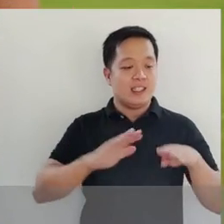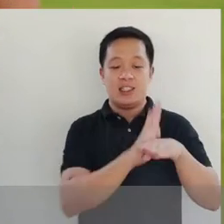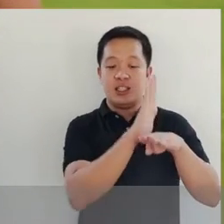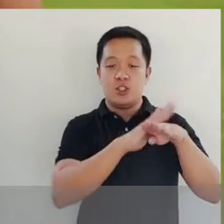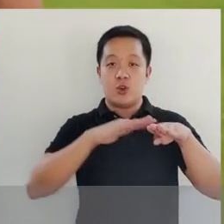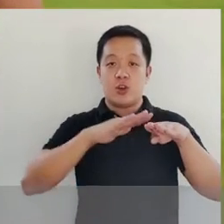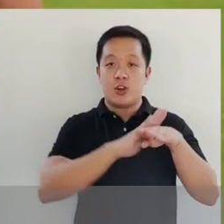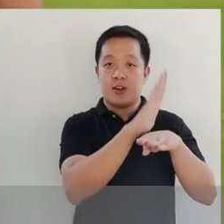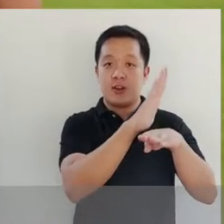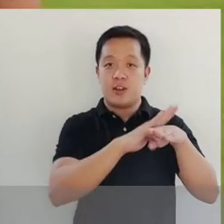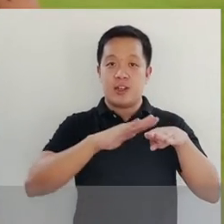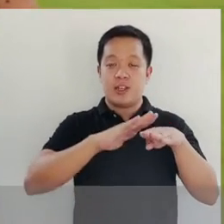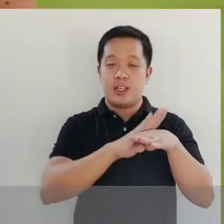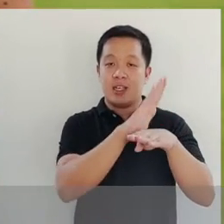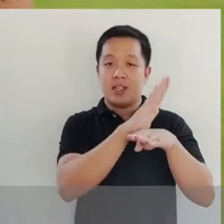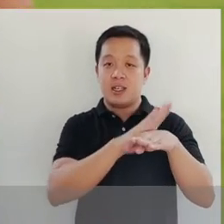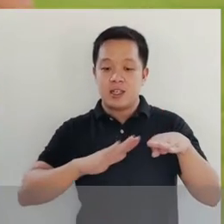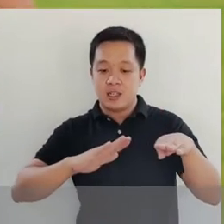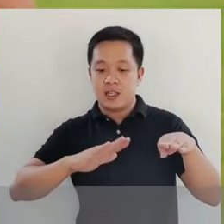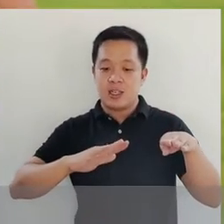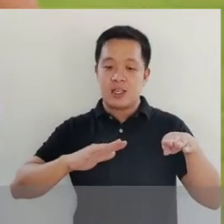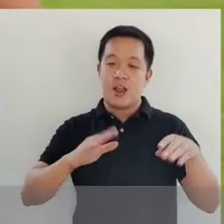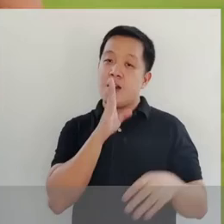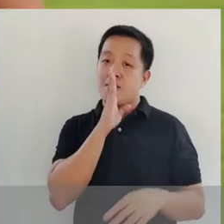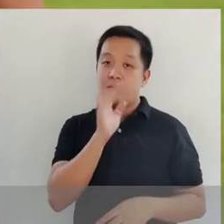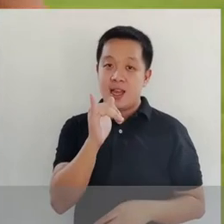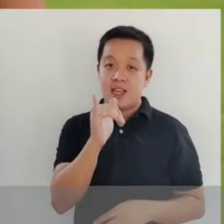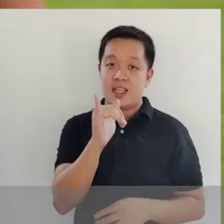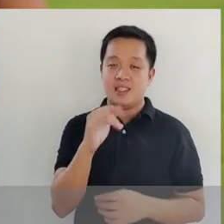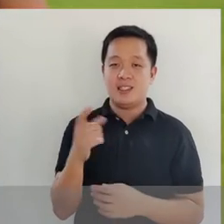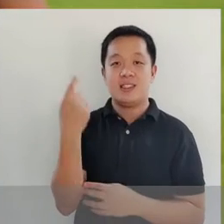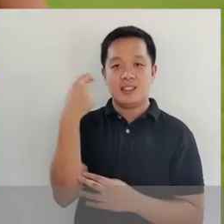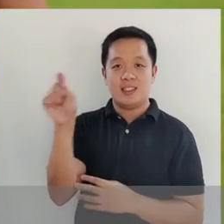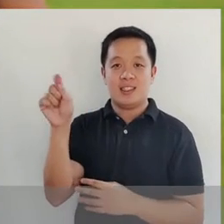seashore, by, the.